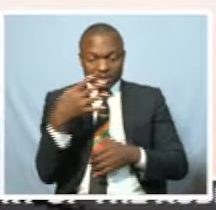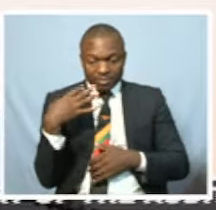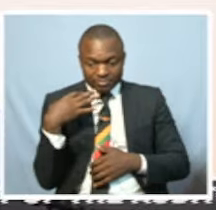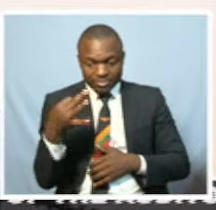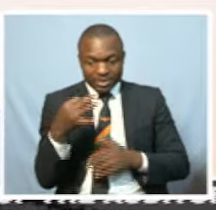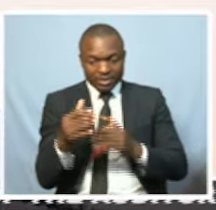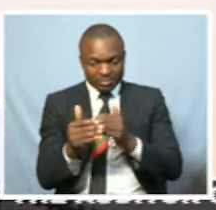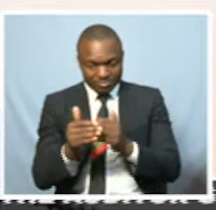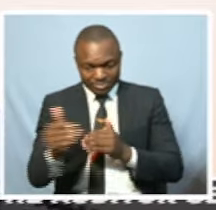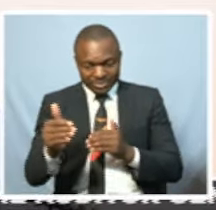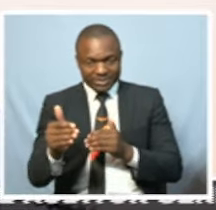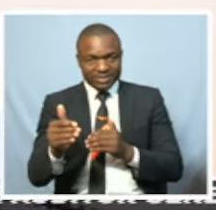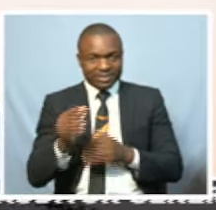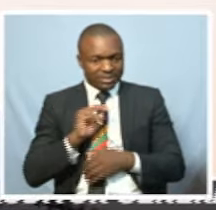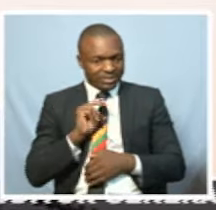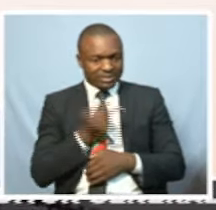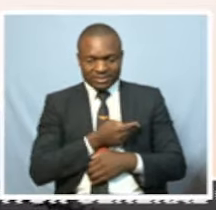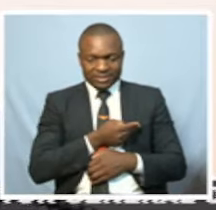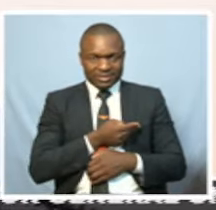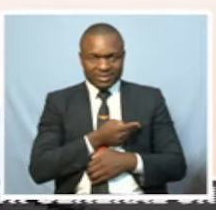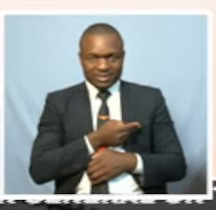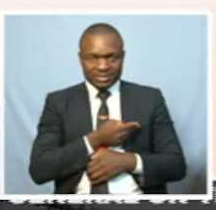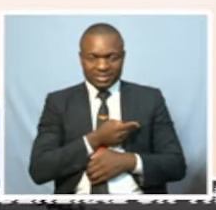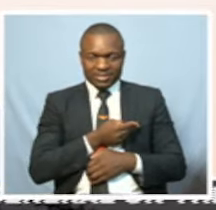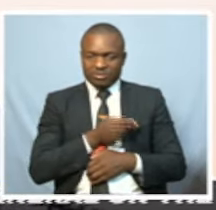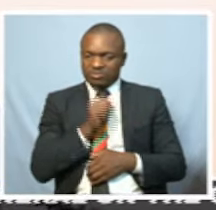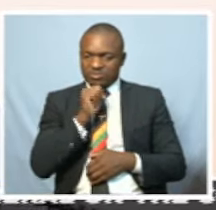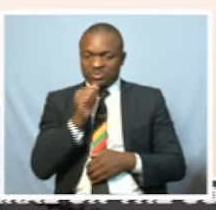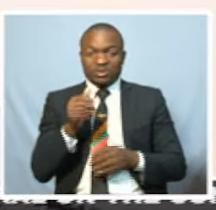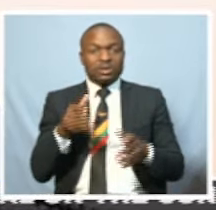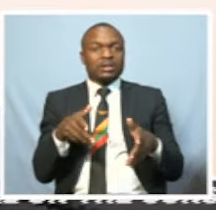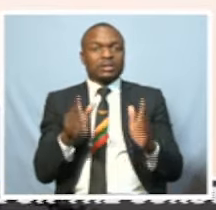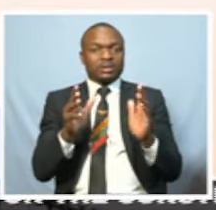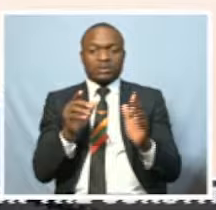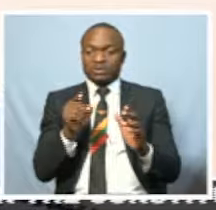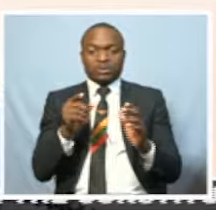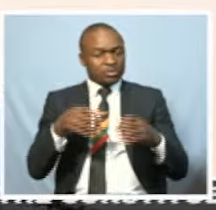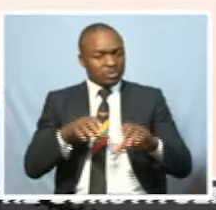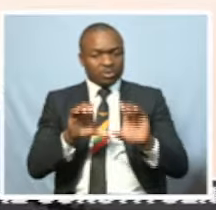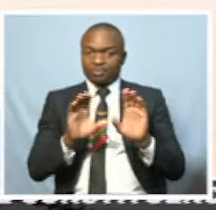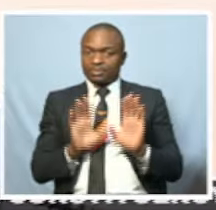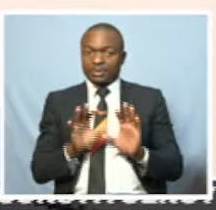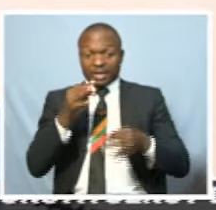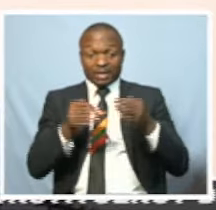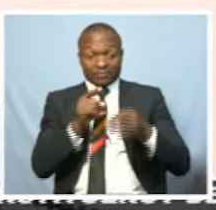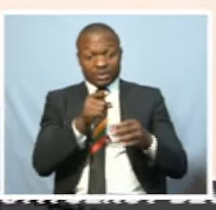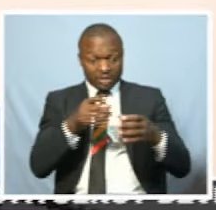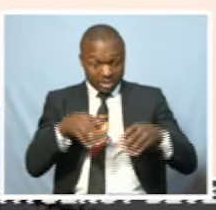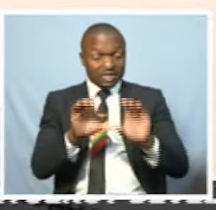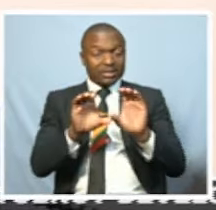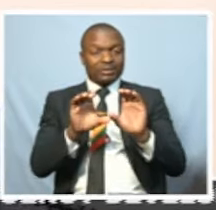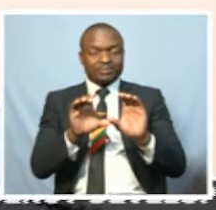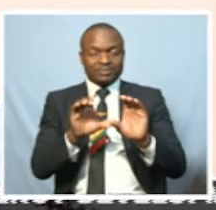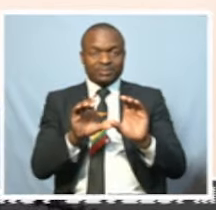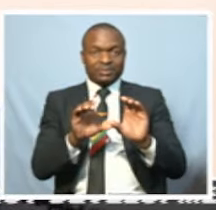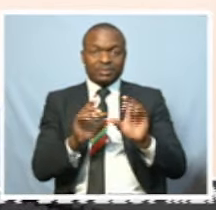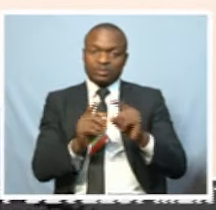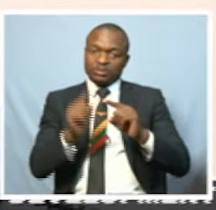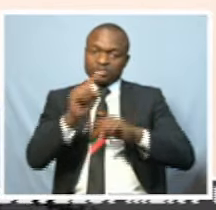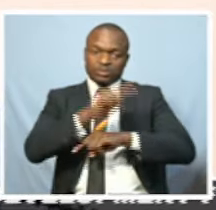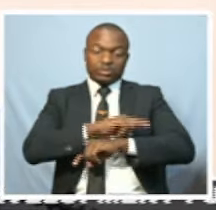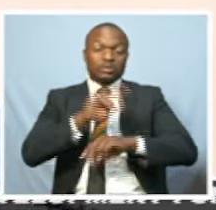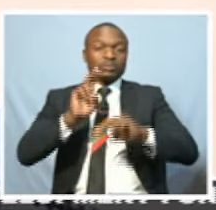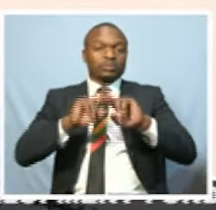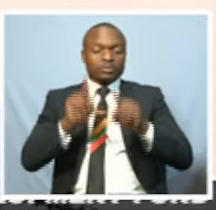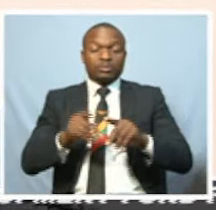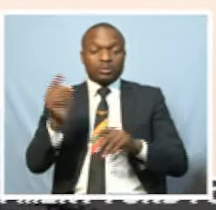extension. We took a decisive step not to allow him to continue, because if we allowed him to continue, even today, Chair,